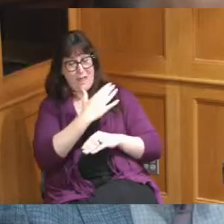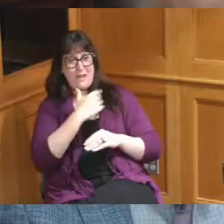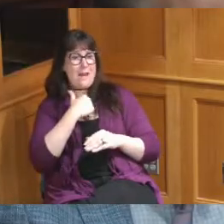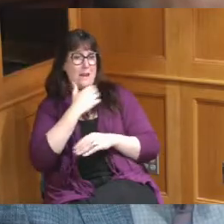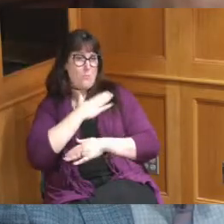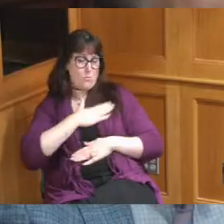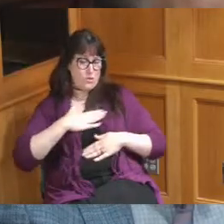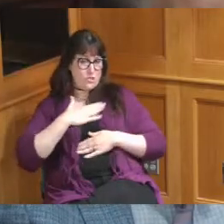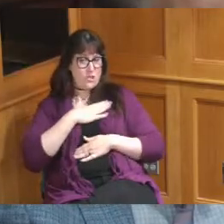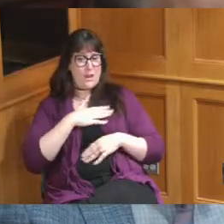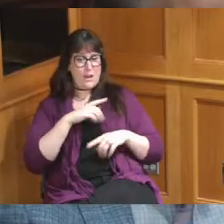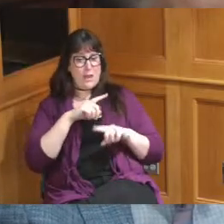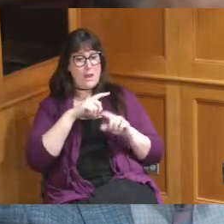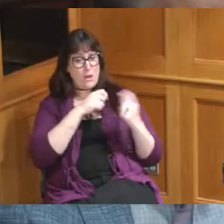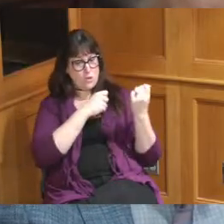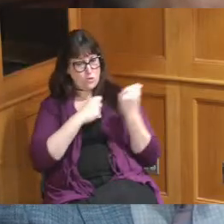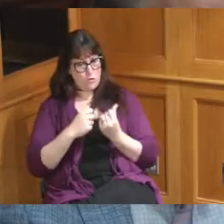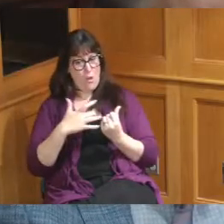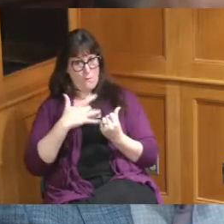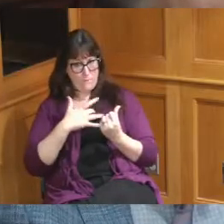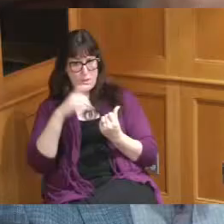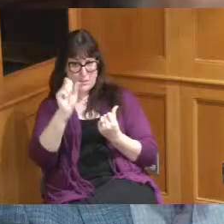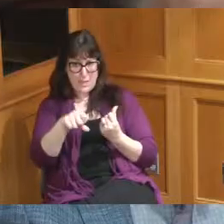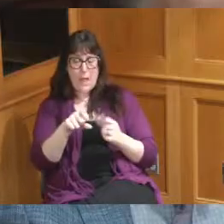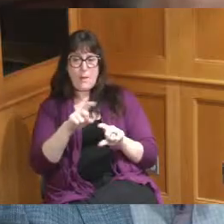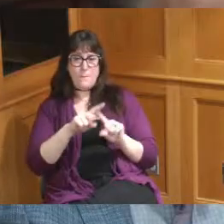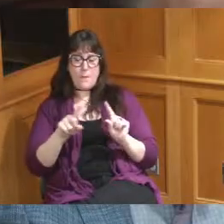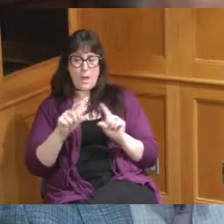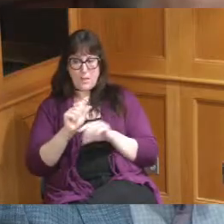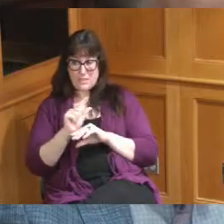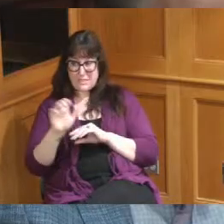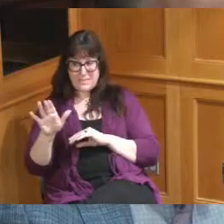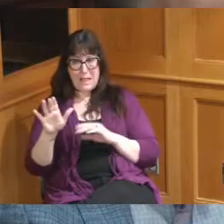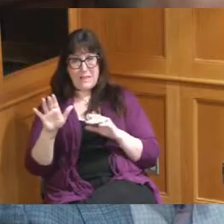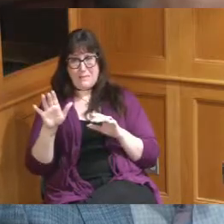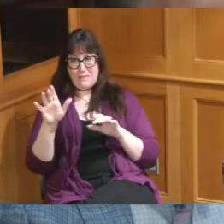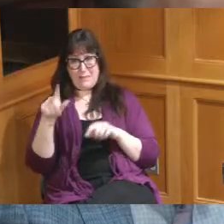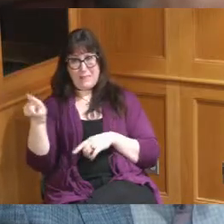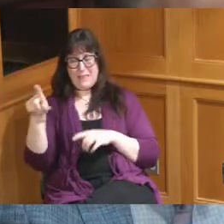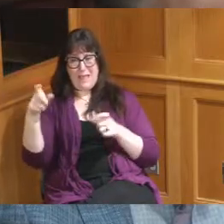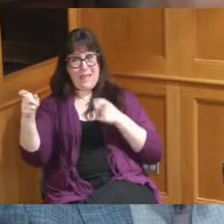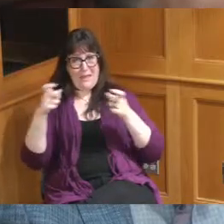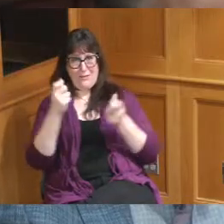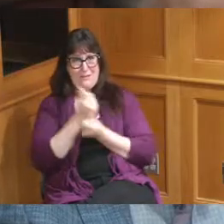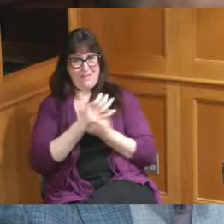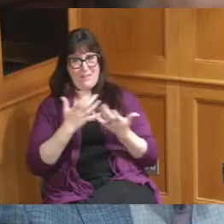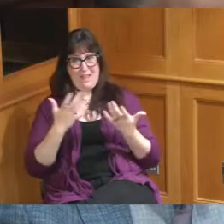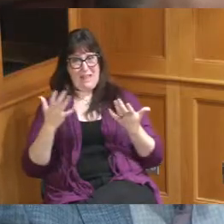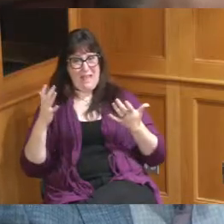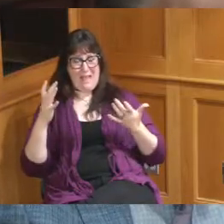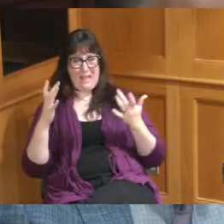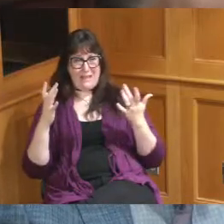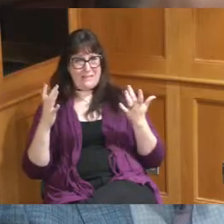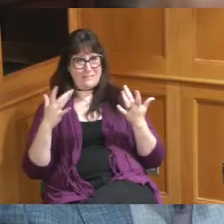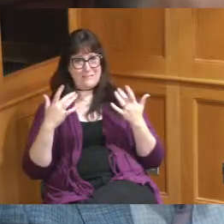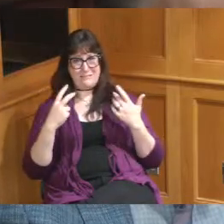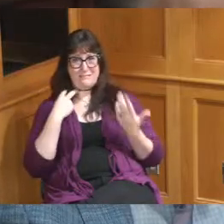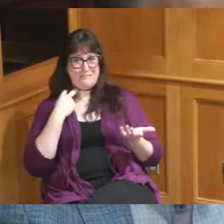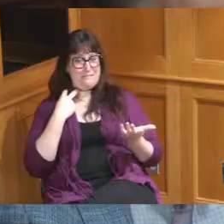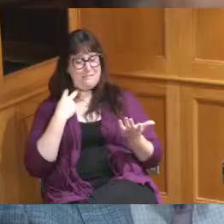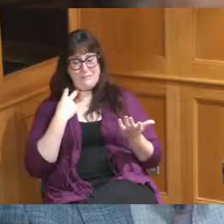I think we were pretty strong about those positions. So. But again, these, like you said, the state laws and other